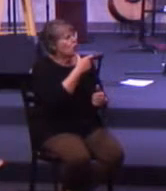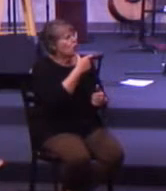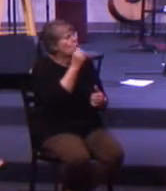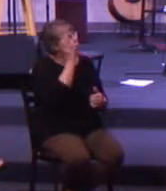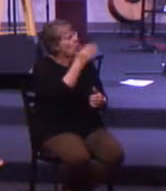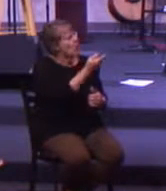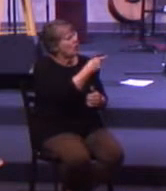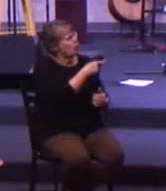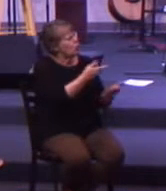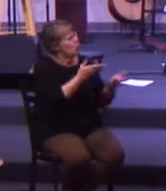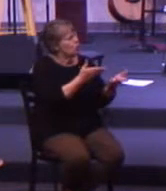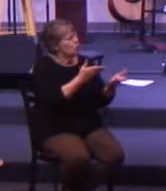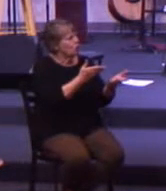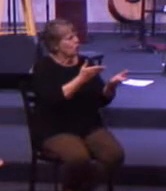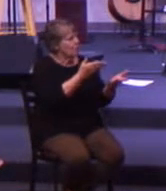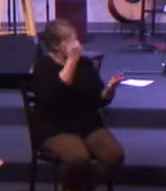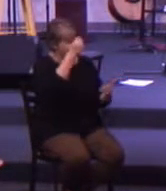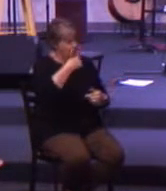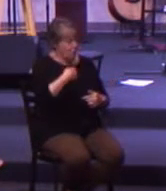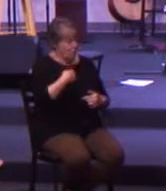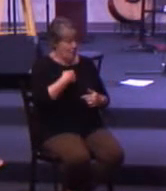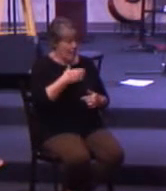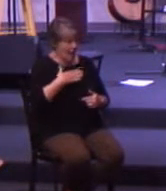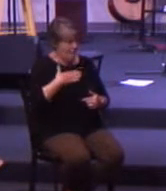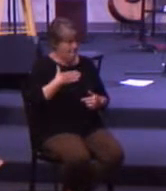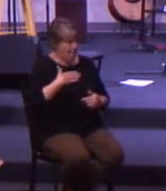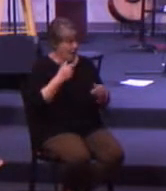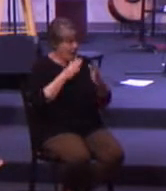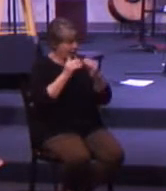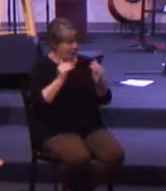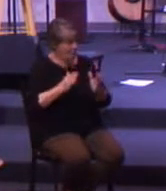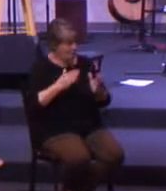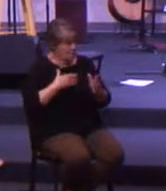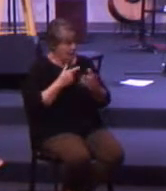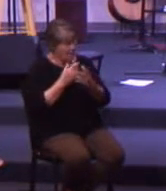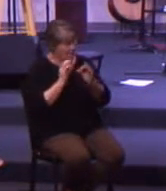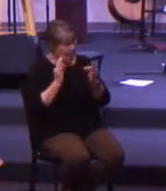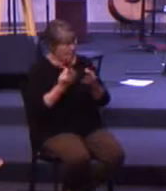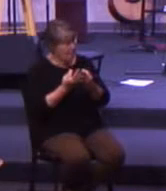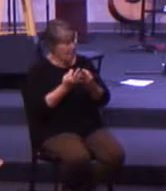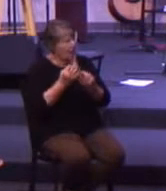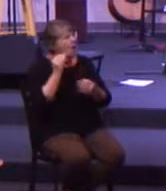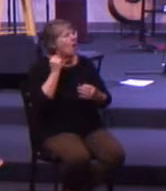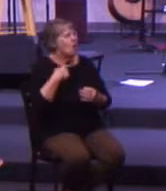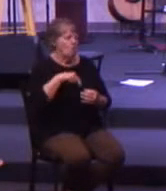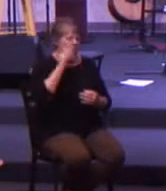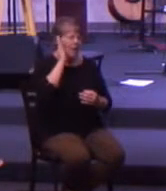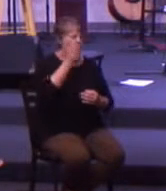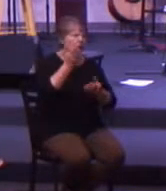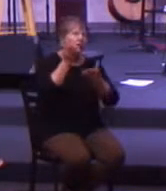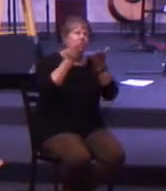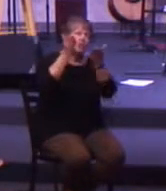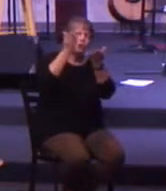we will serve the Lord. And there's that line in the middle. The gods your ancestors worshipped